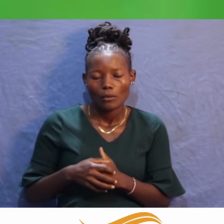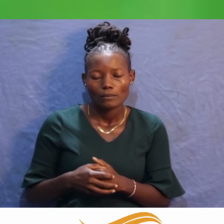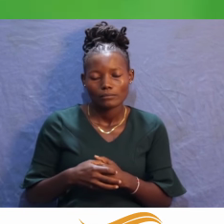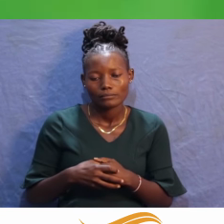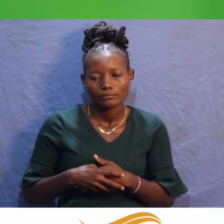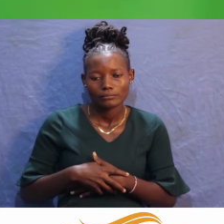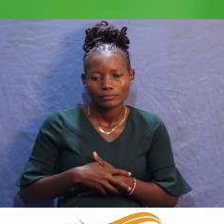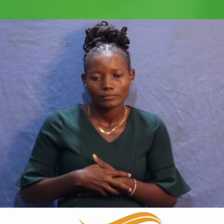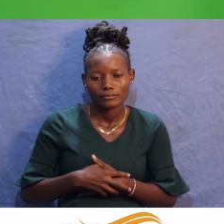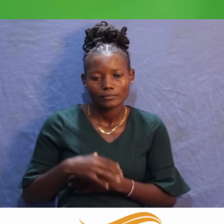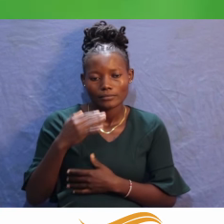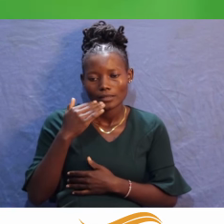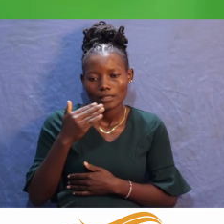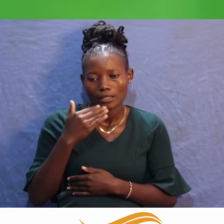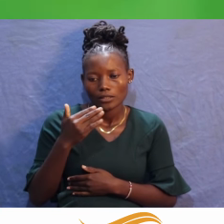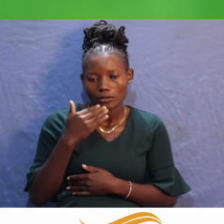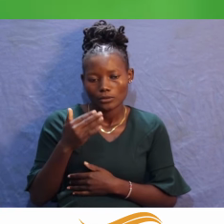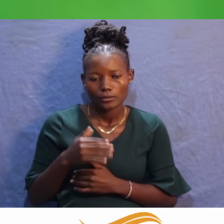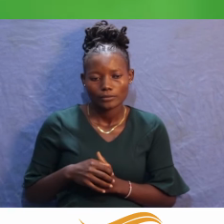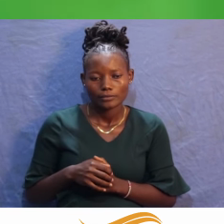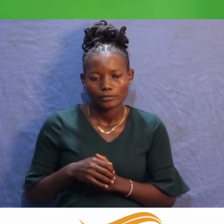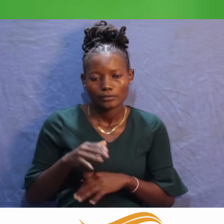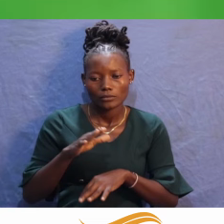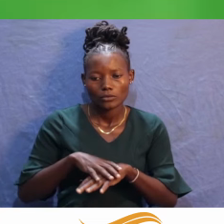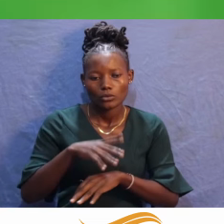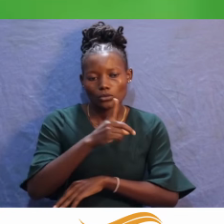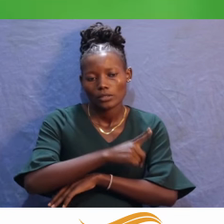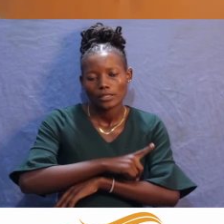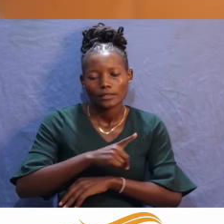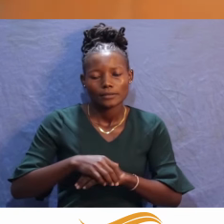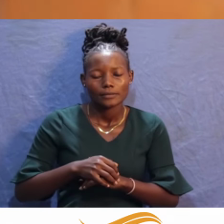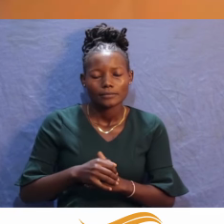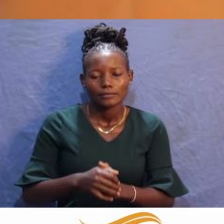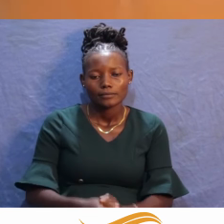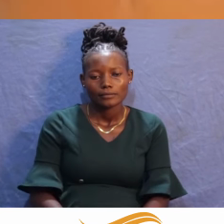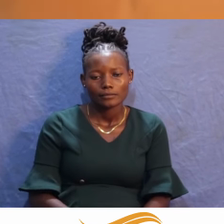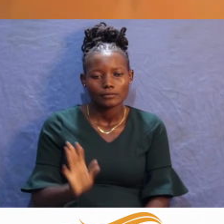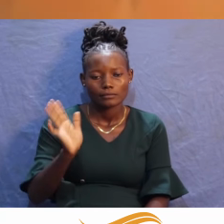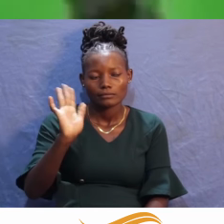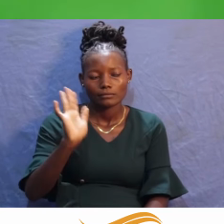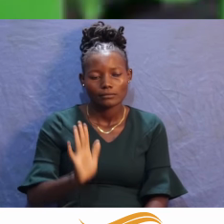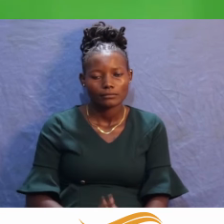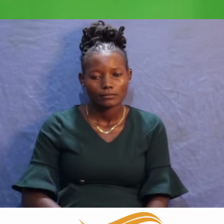Thank you so much, and have a good day. All right, bye-bye. Bye.